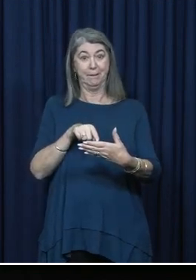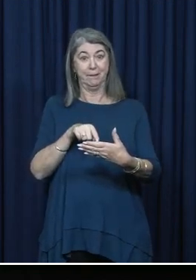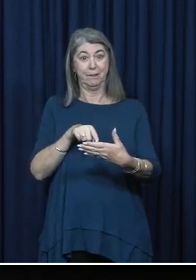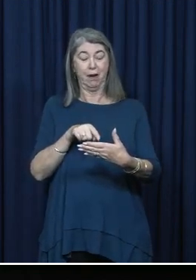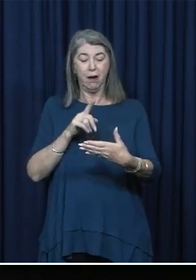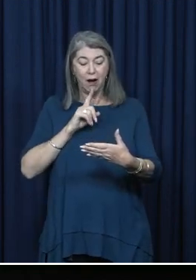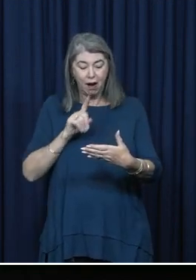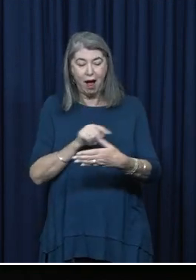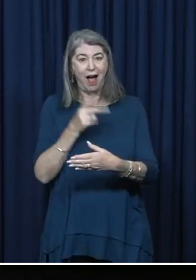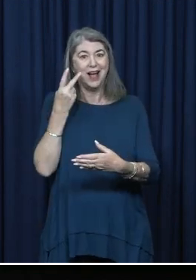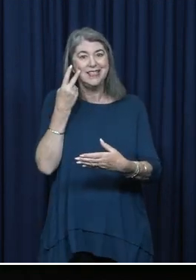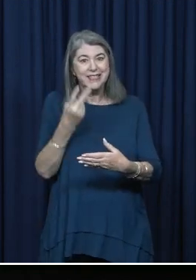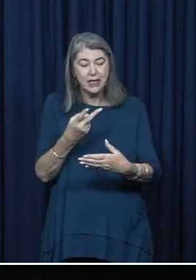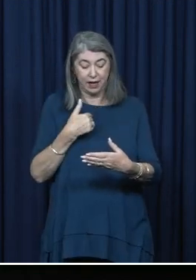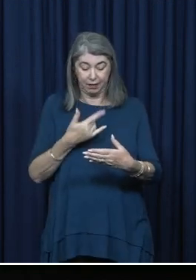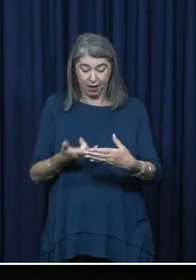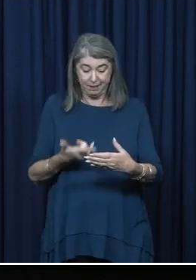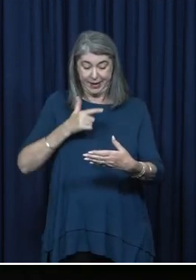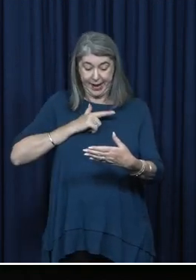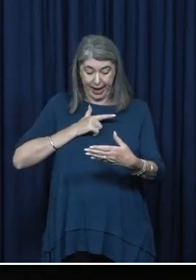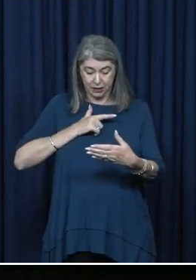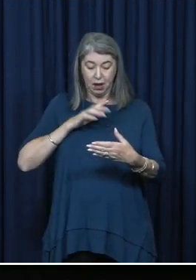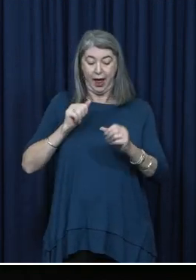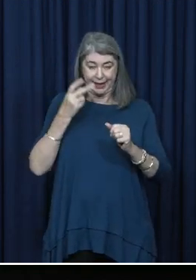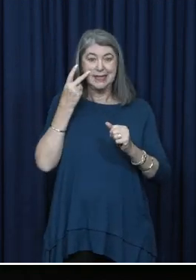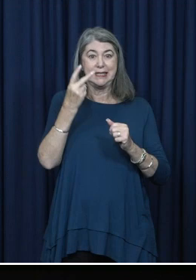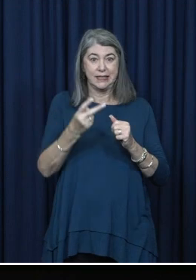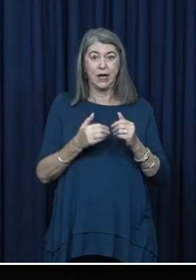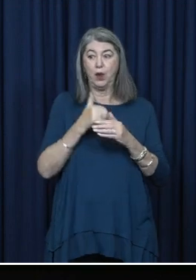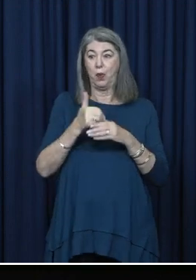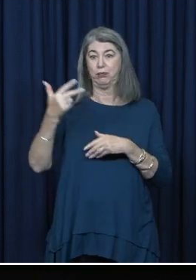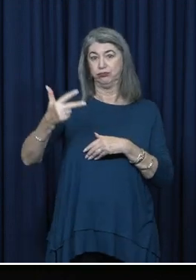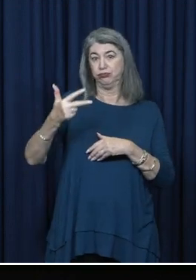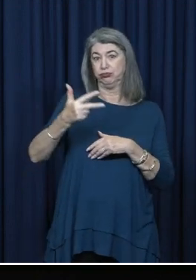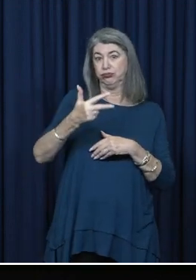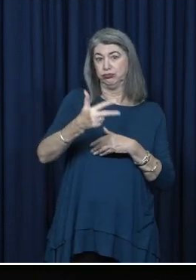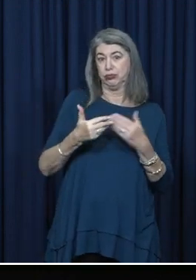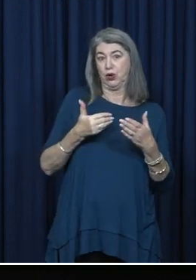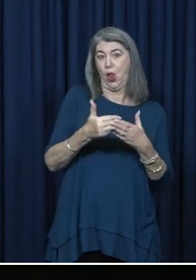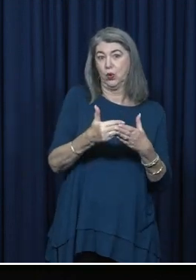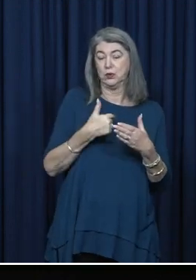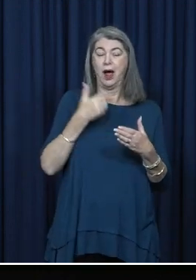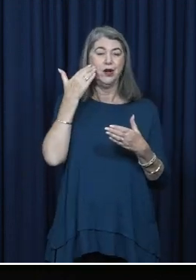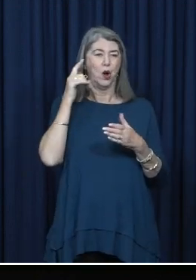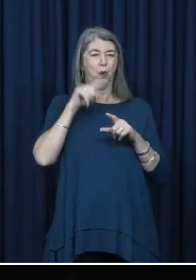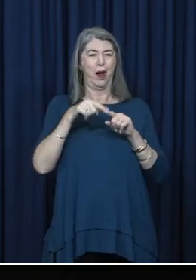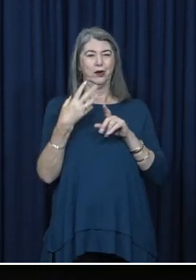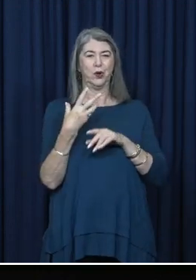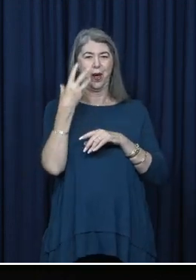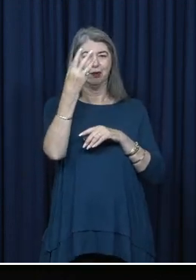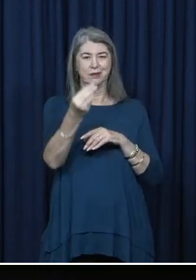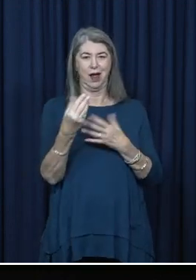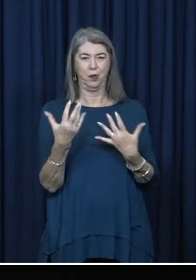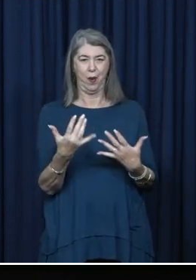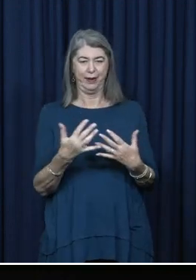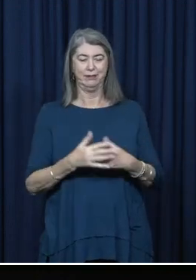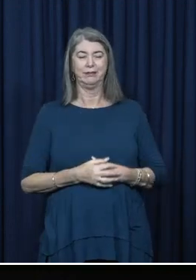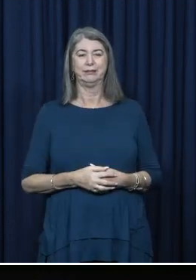and actually view, if I'm the next pickup, able to view when the vehicle is approaching until I know when to go outside.